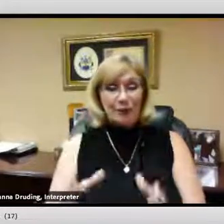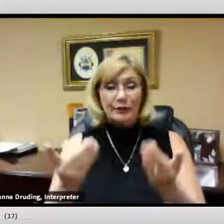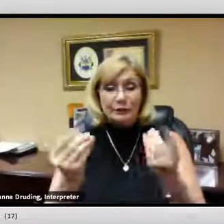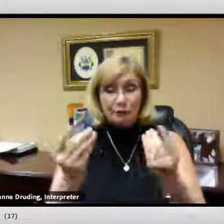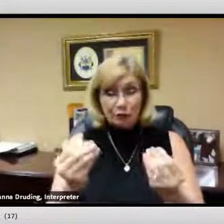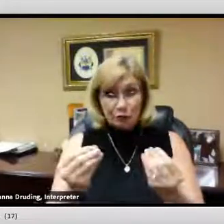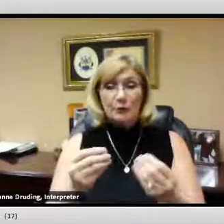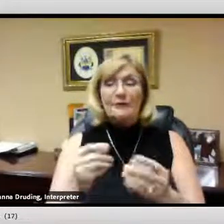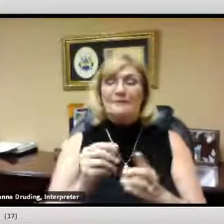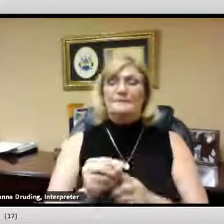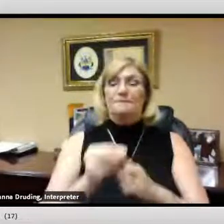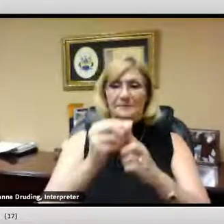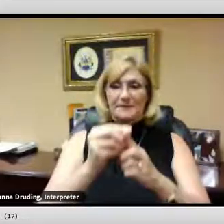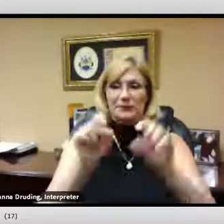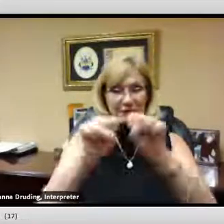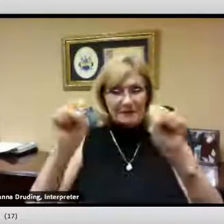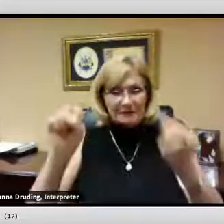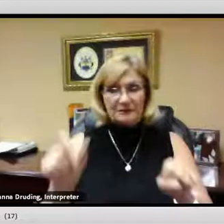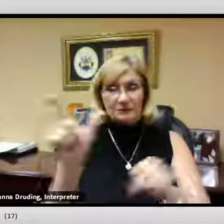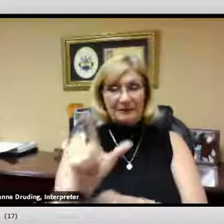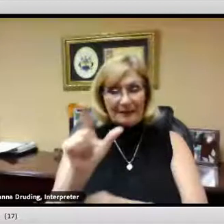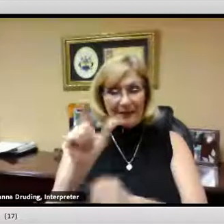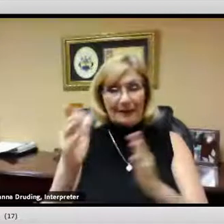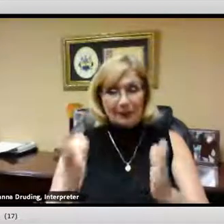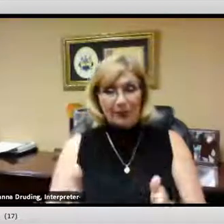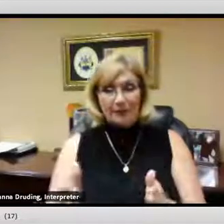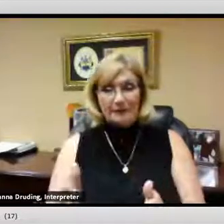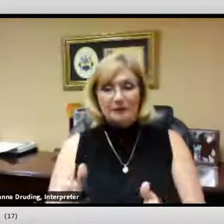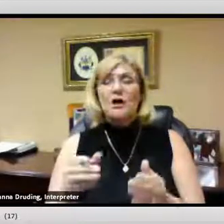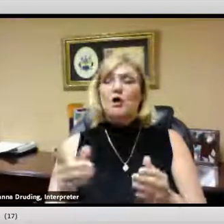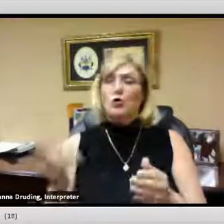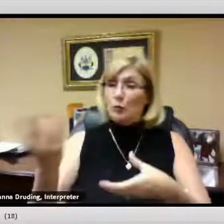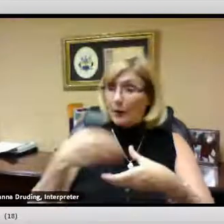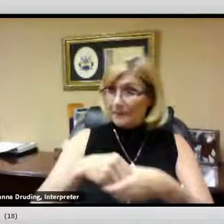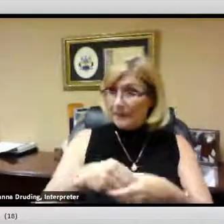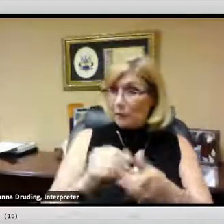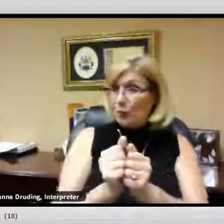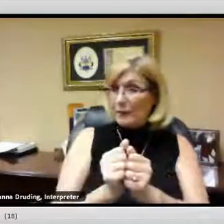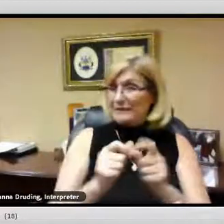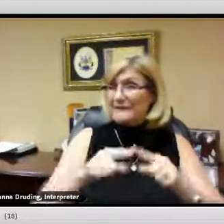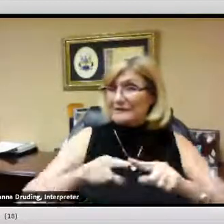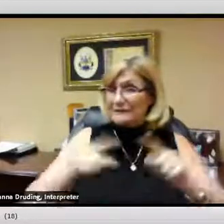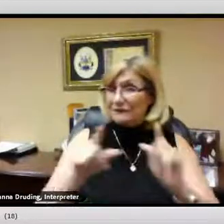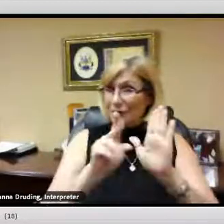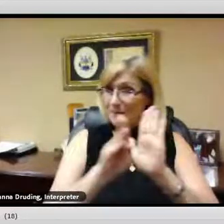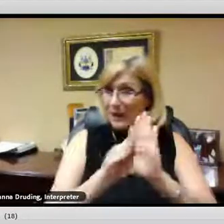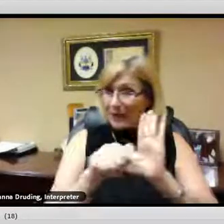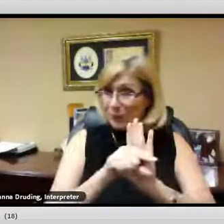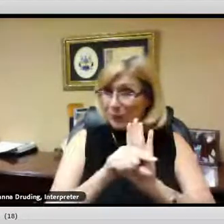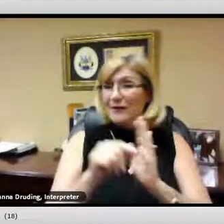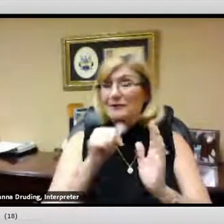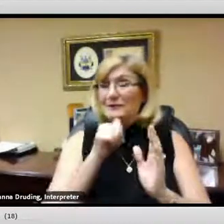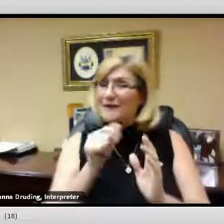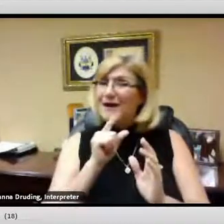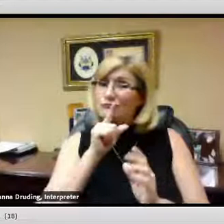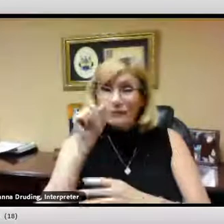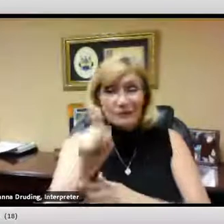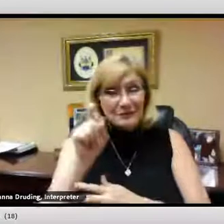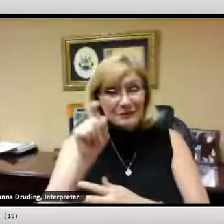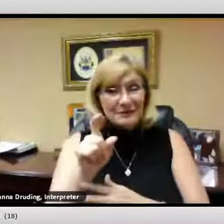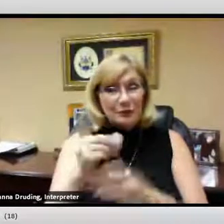systems librarians, people who came into systems librarianship with different background, not necessarily intending to go